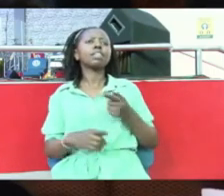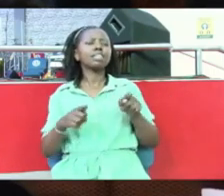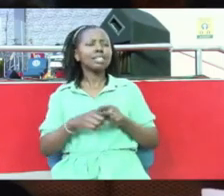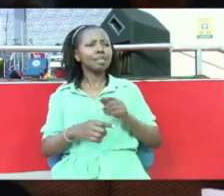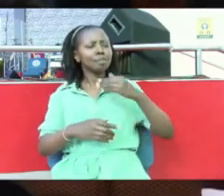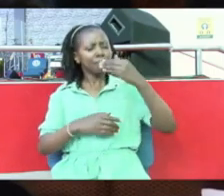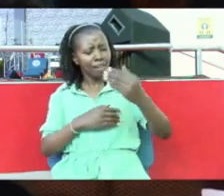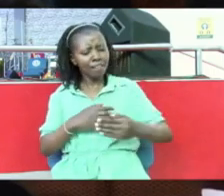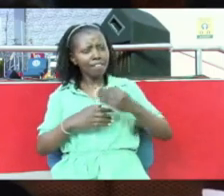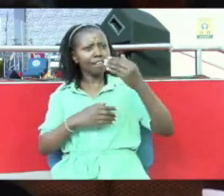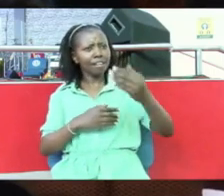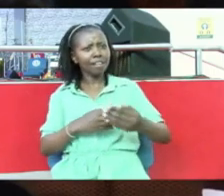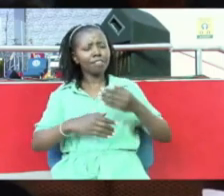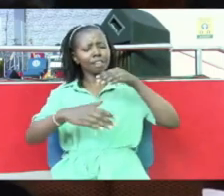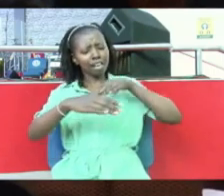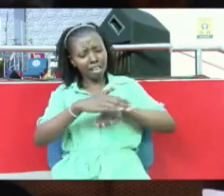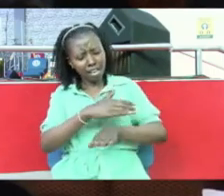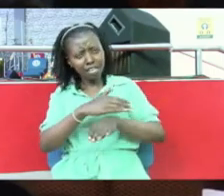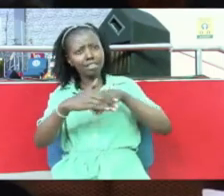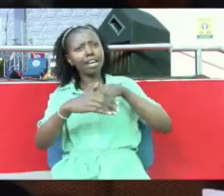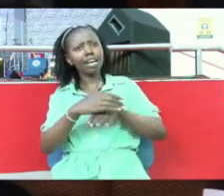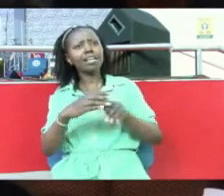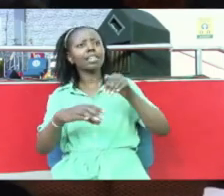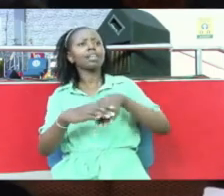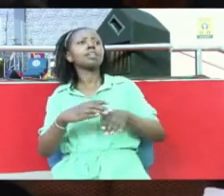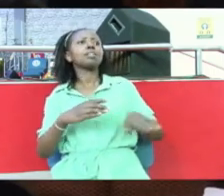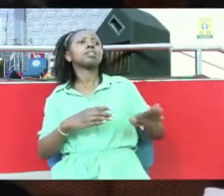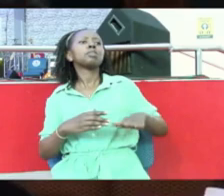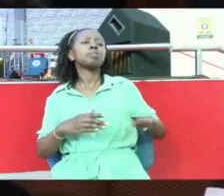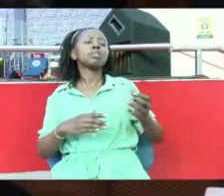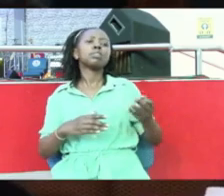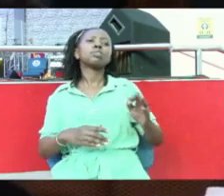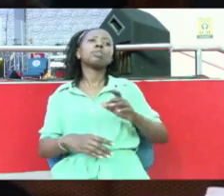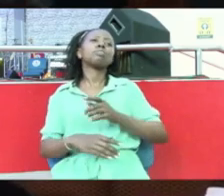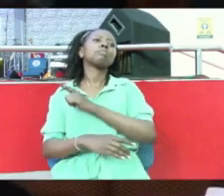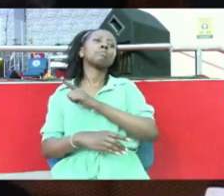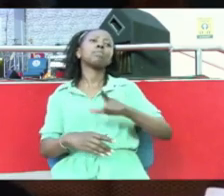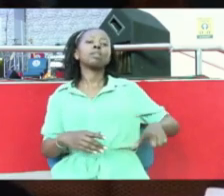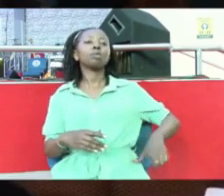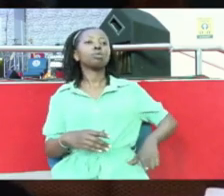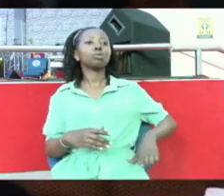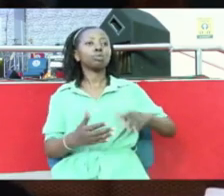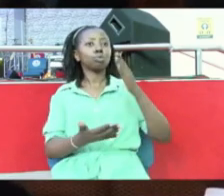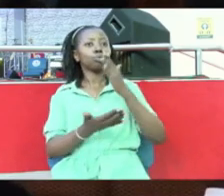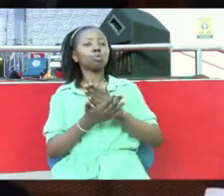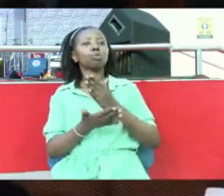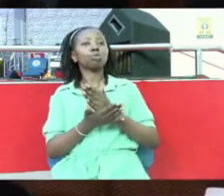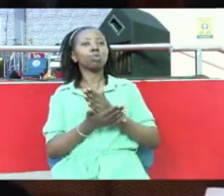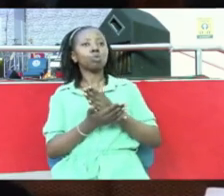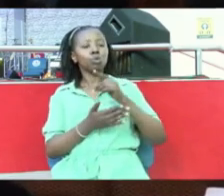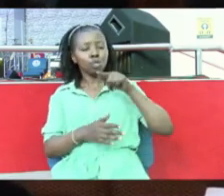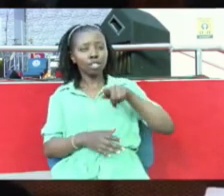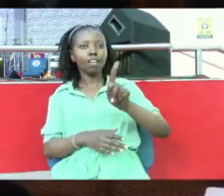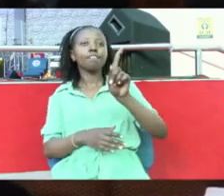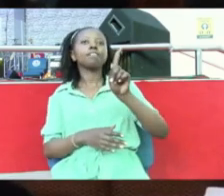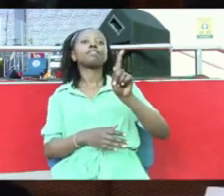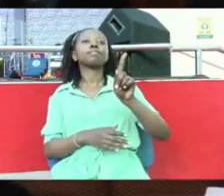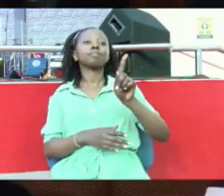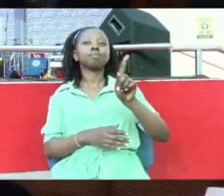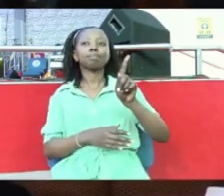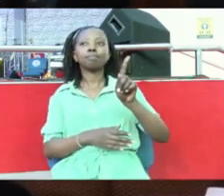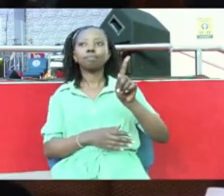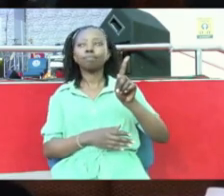basis that you will enter into the presence of the Lord. Ni wewe binafsi ukaweze kuamua kwamba kila siku utaweza